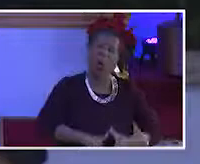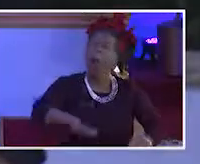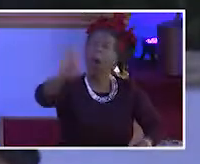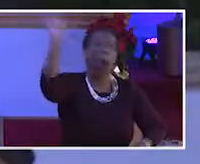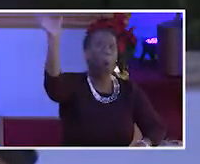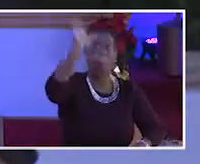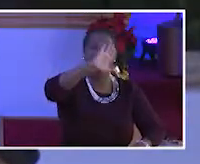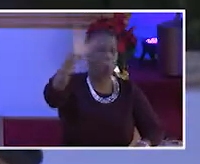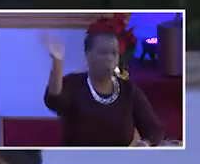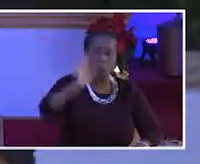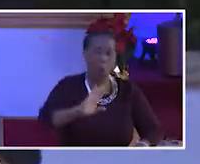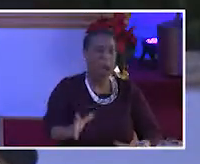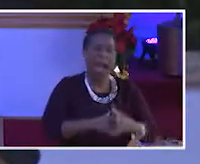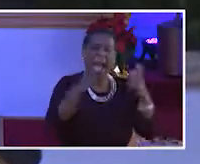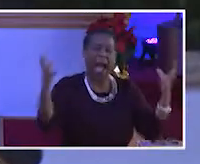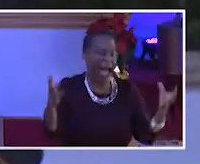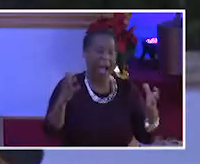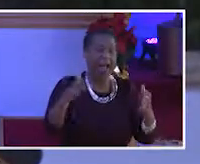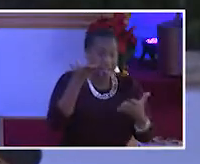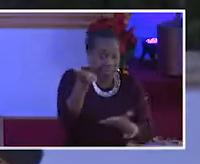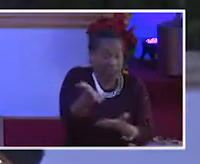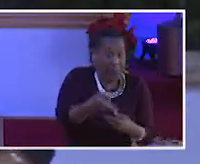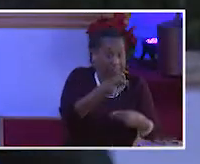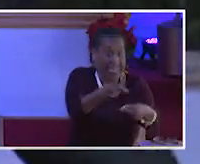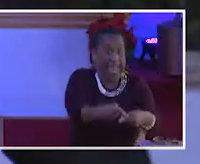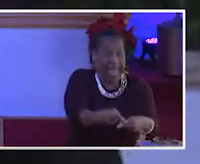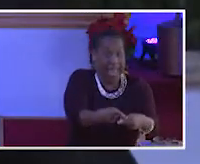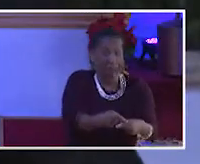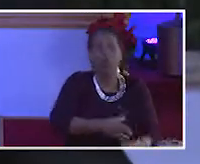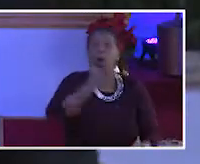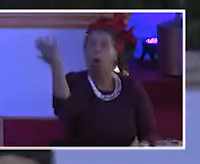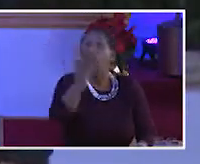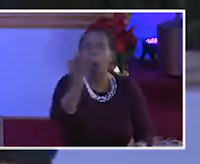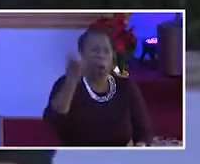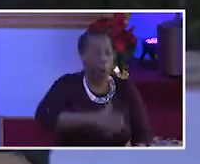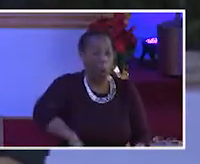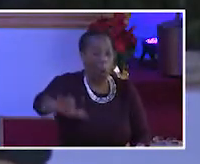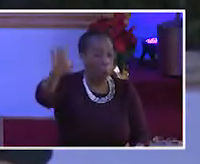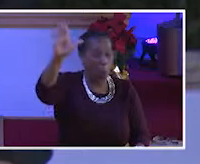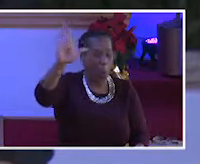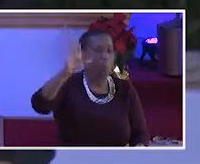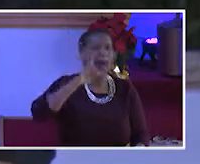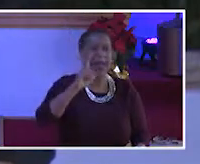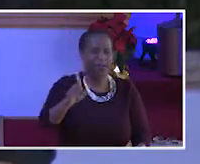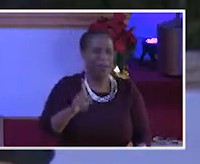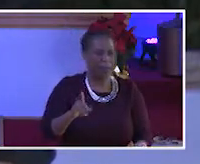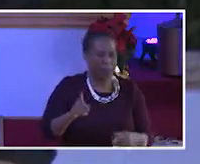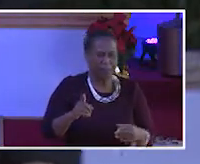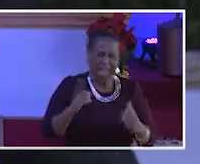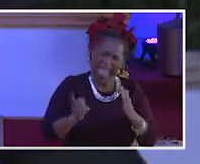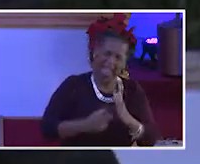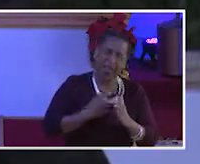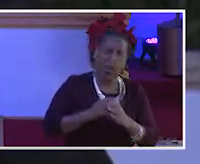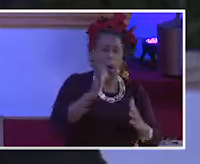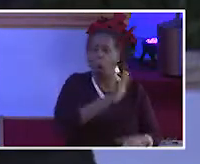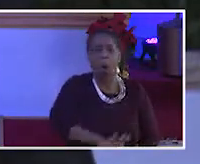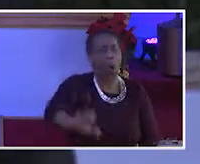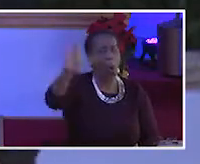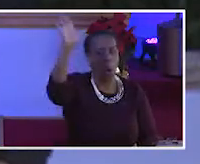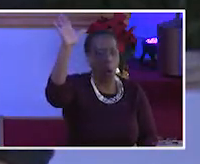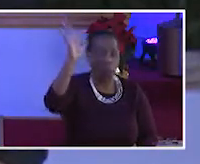Oh, that is a name. Oh, that'll turn back cancer.